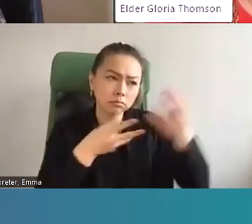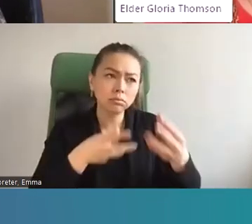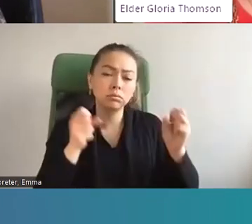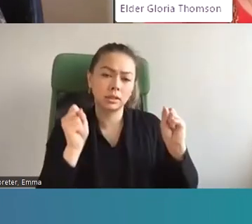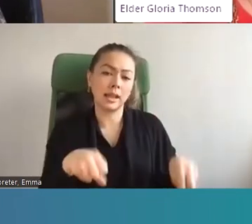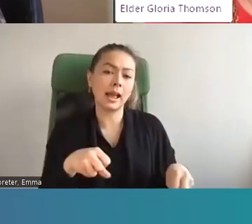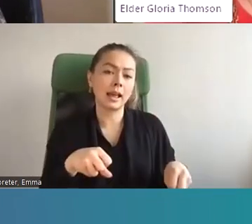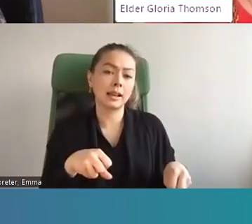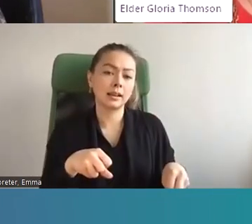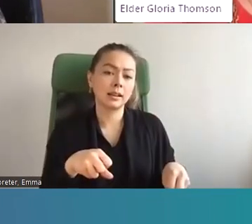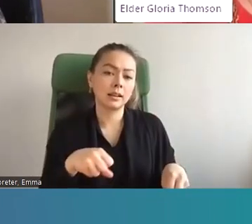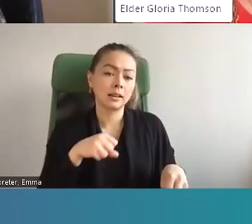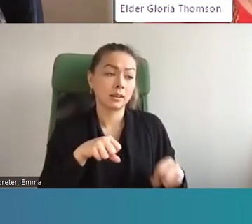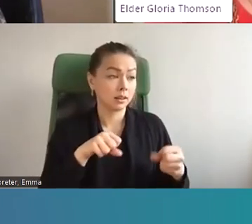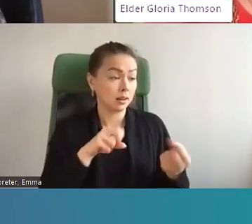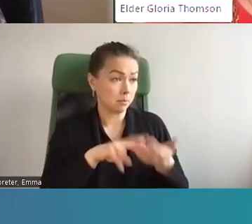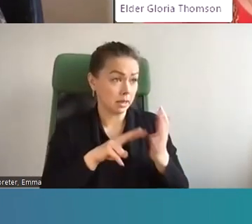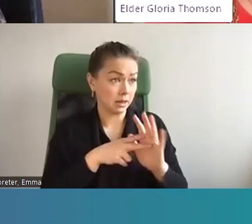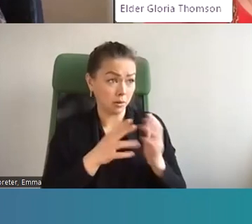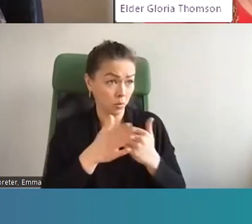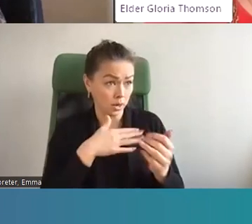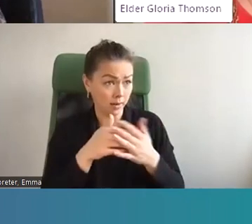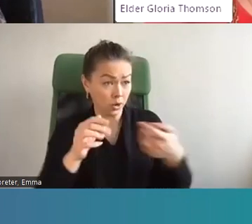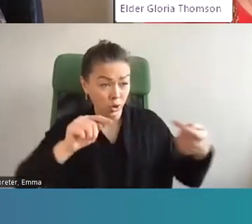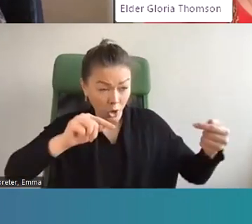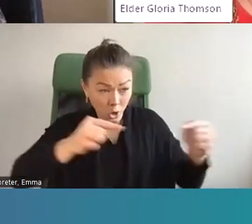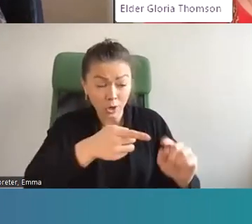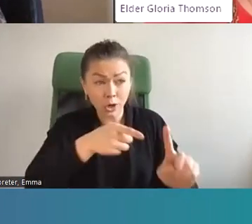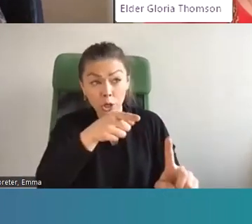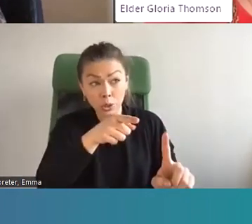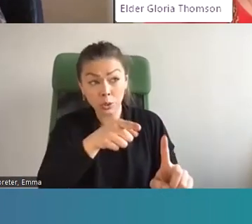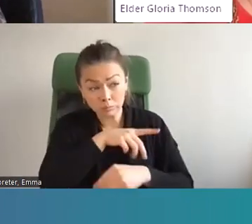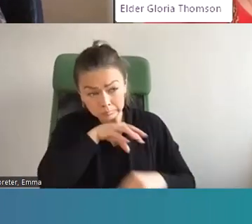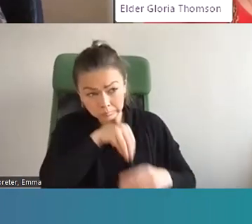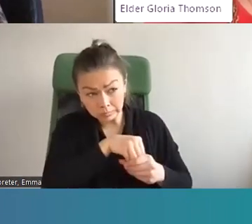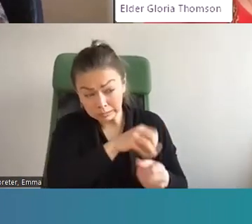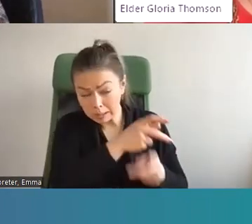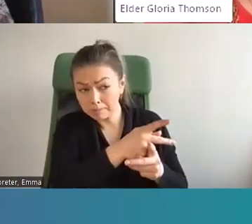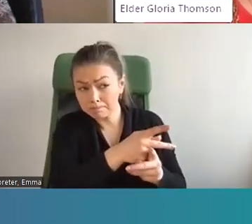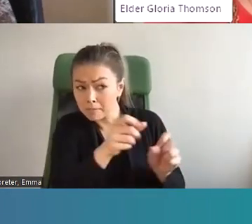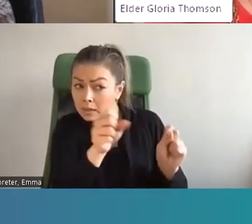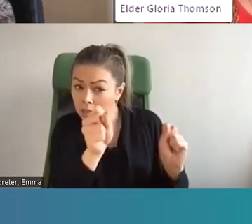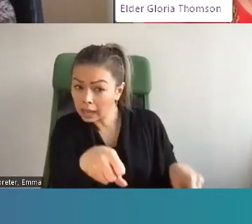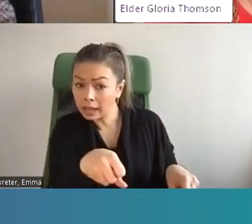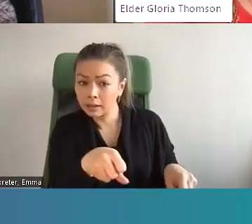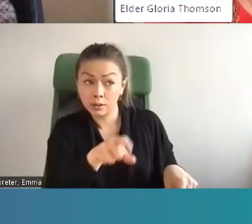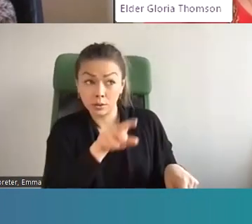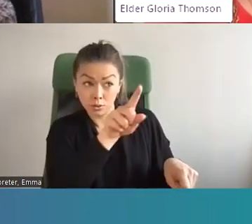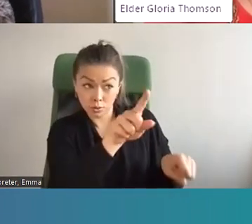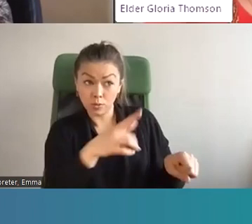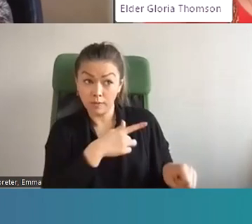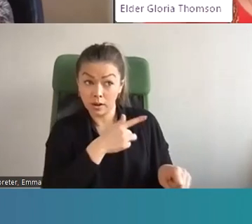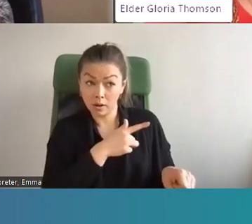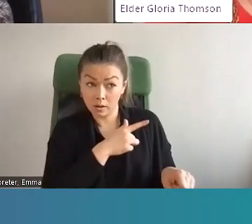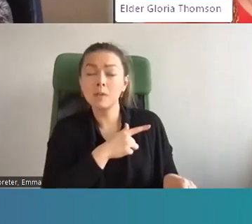for time being, but come to me when they are ready to share what is hurting